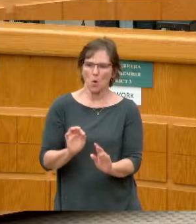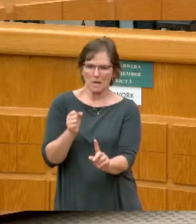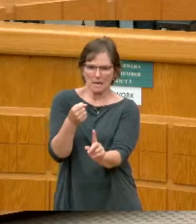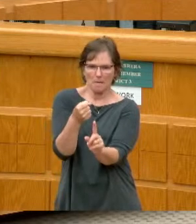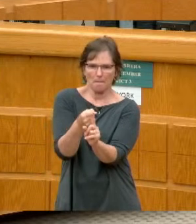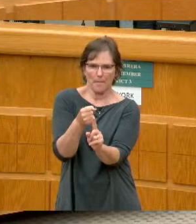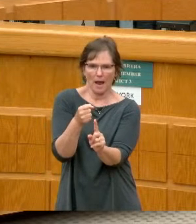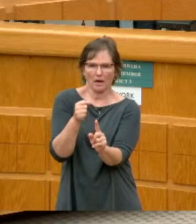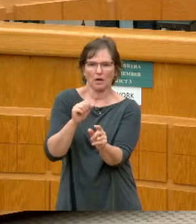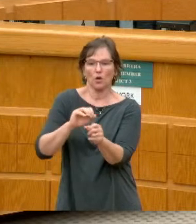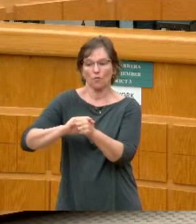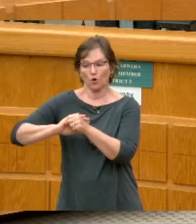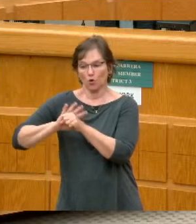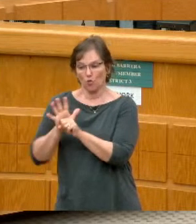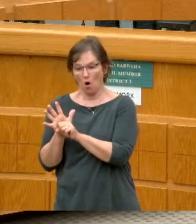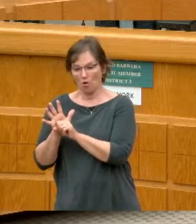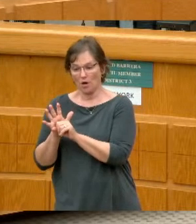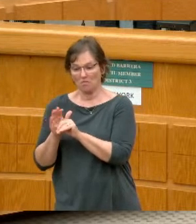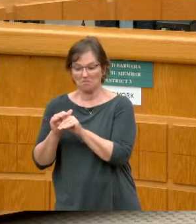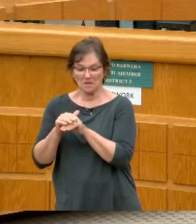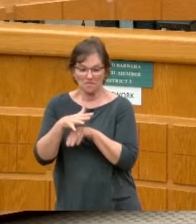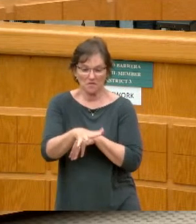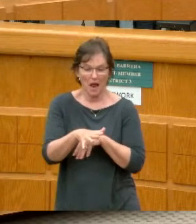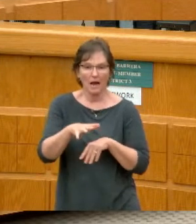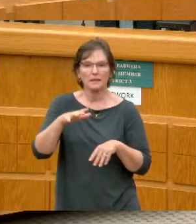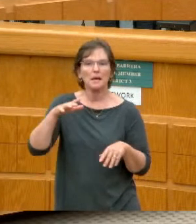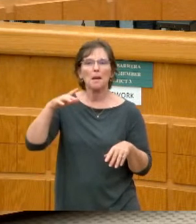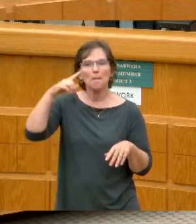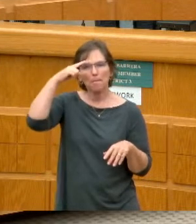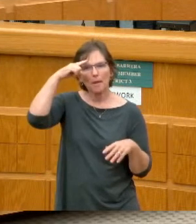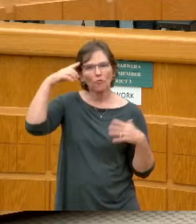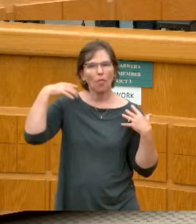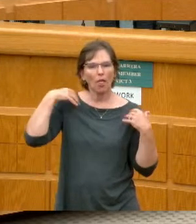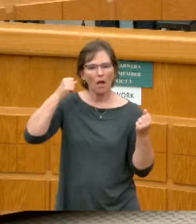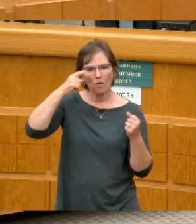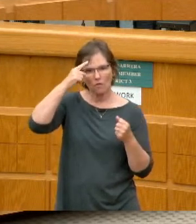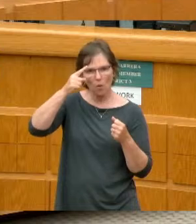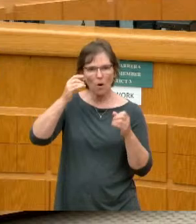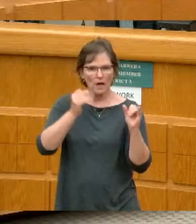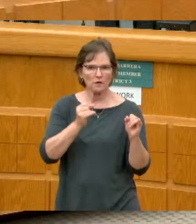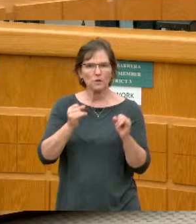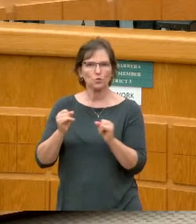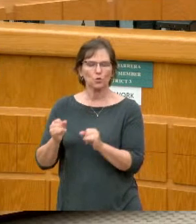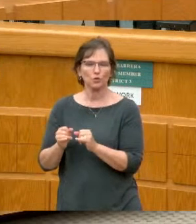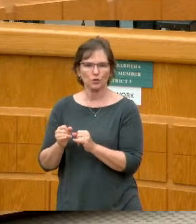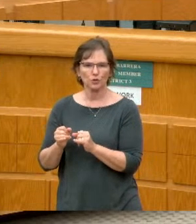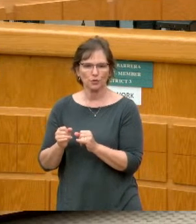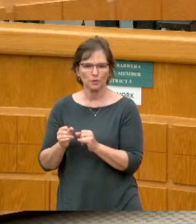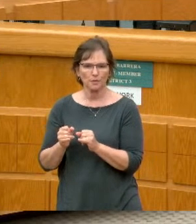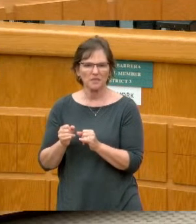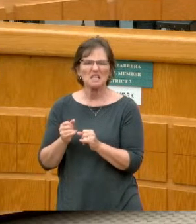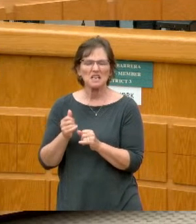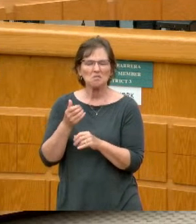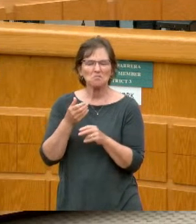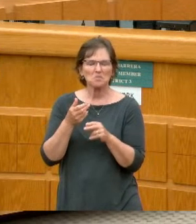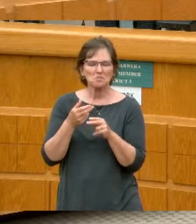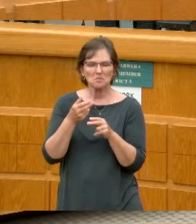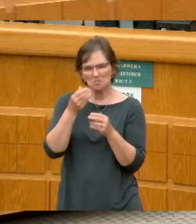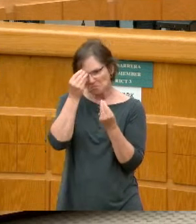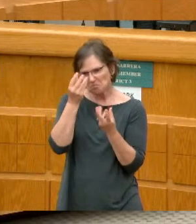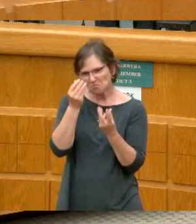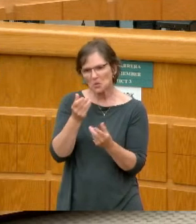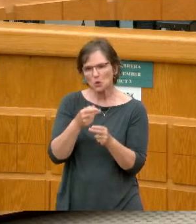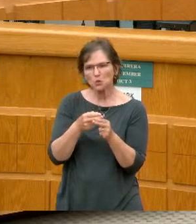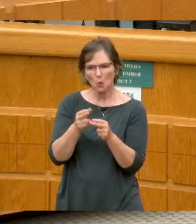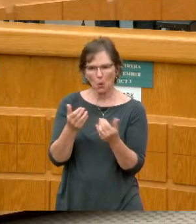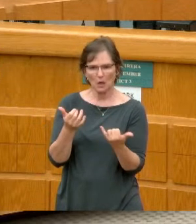also during this difficult time. And over the next few weeks, I'd like to make it a priority with all of you to stress the